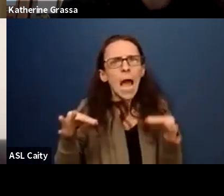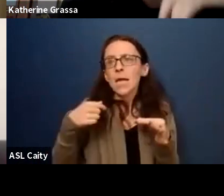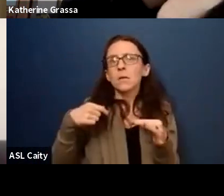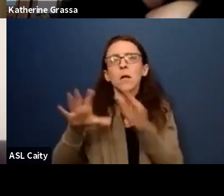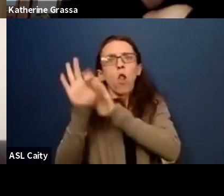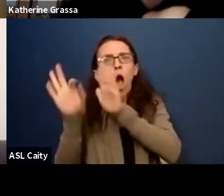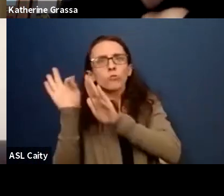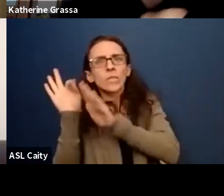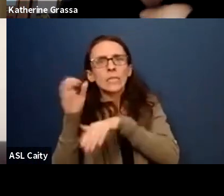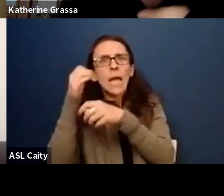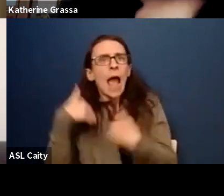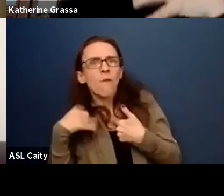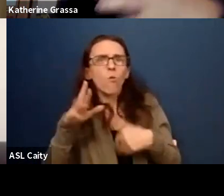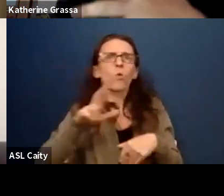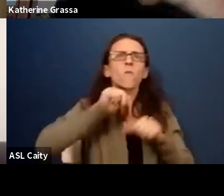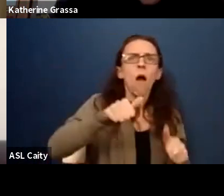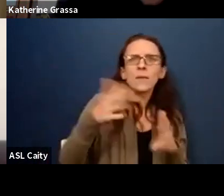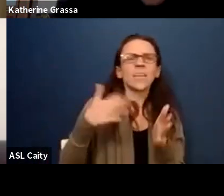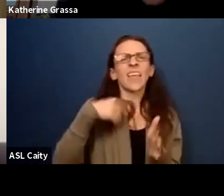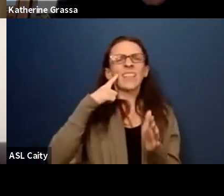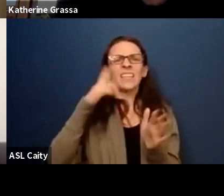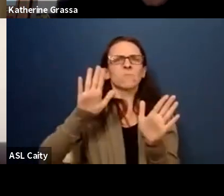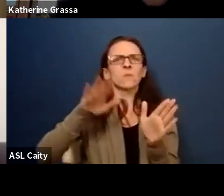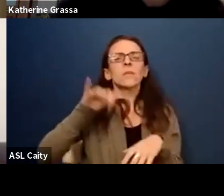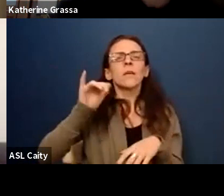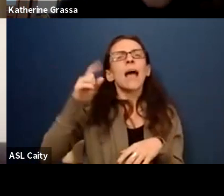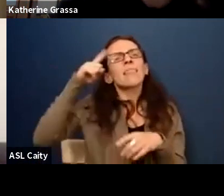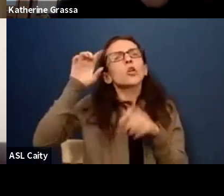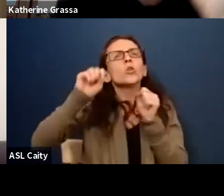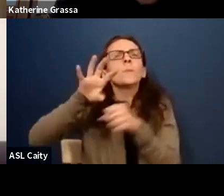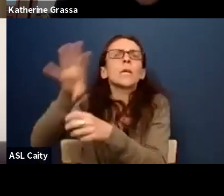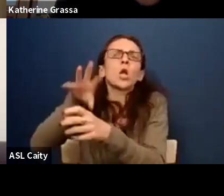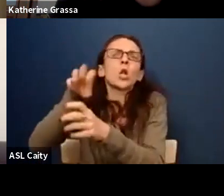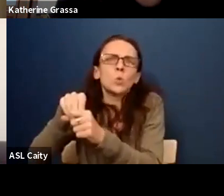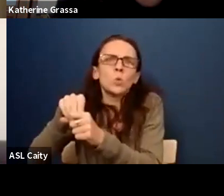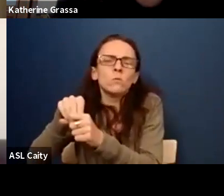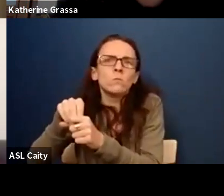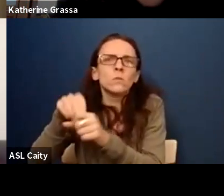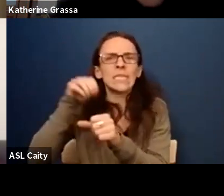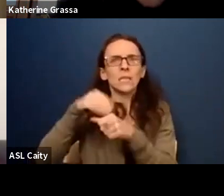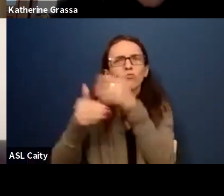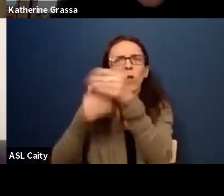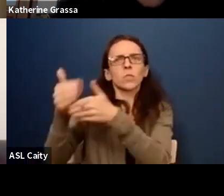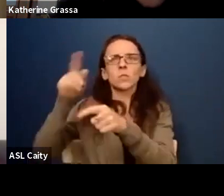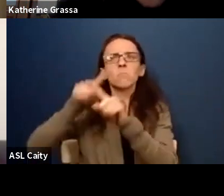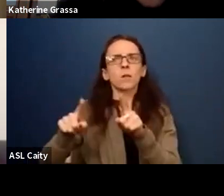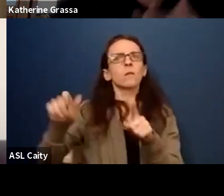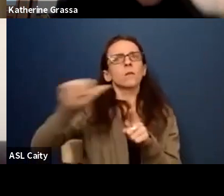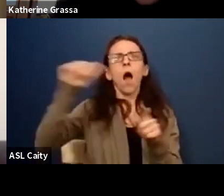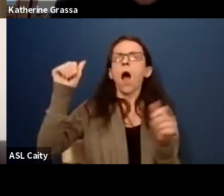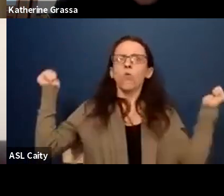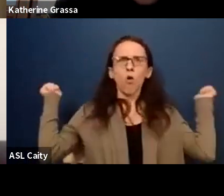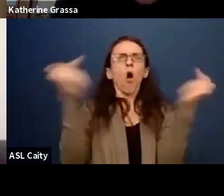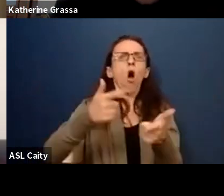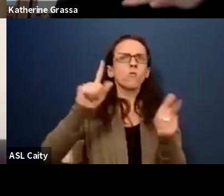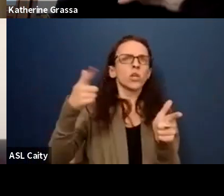thought my idea was that it could be a portion of the process, not the straight and only process, that there would have to be some sort of